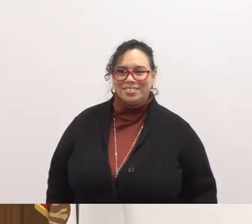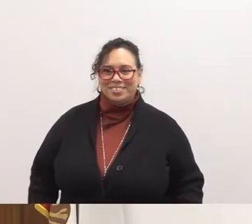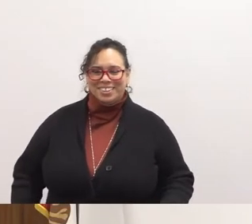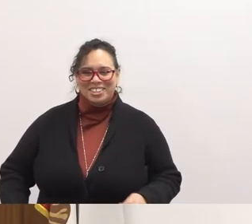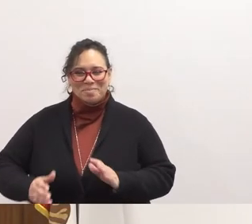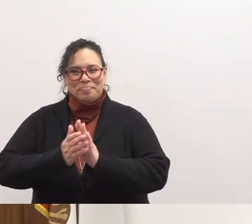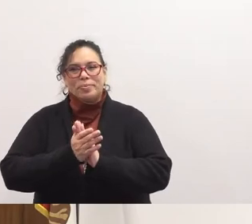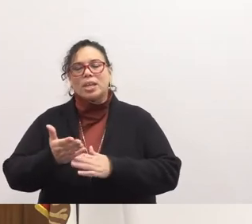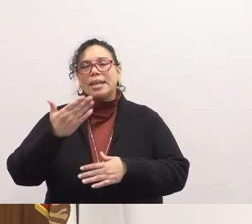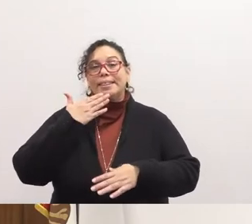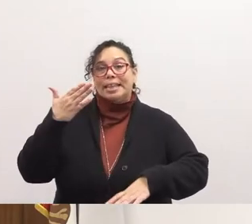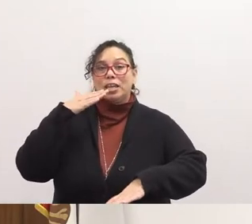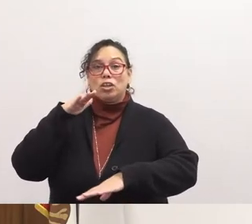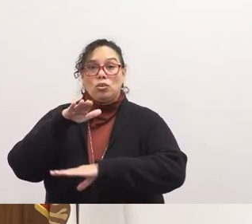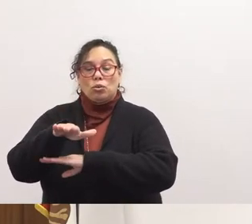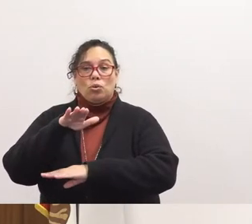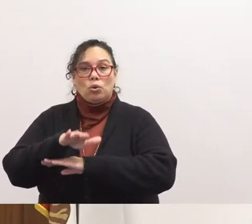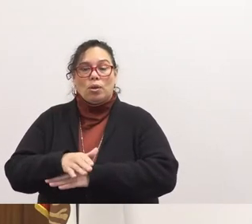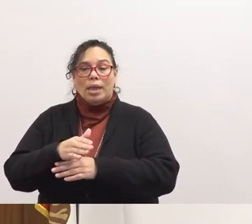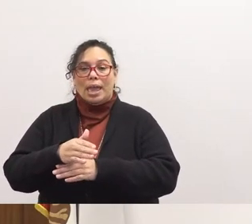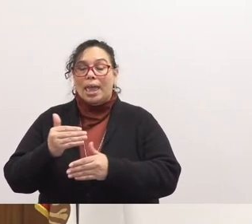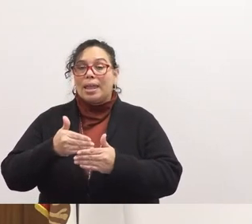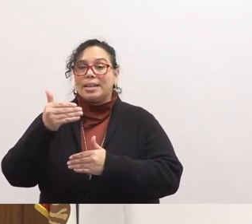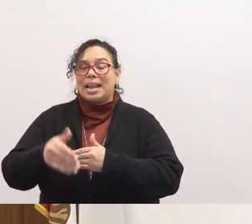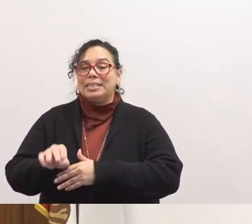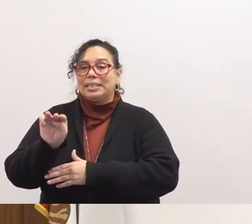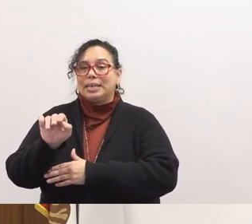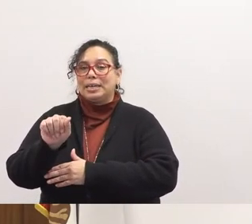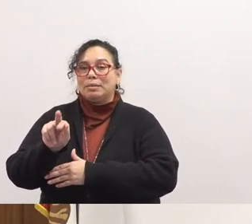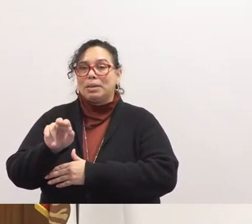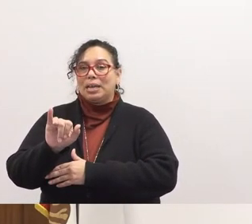Next, we have Marisol.